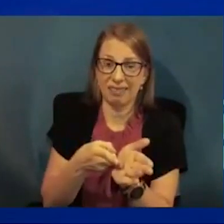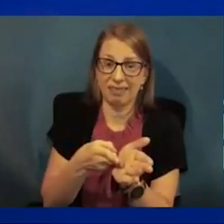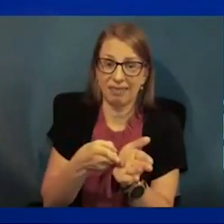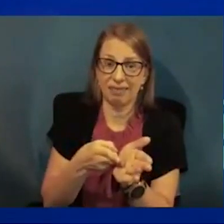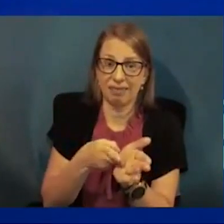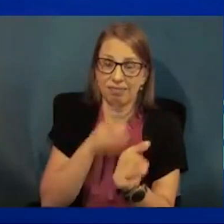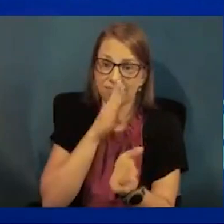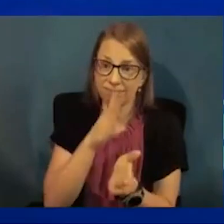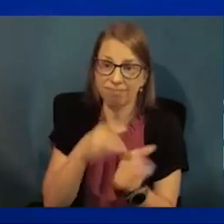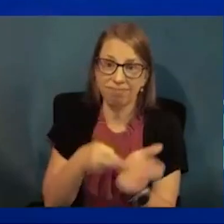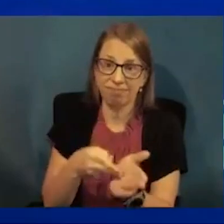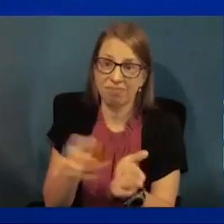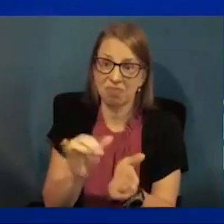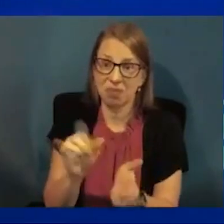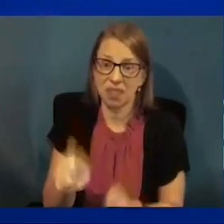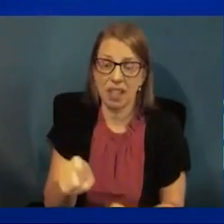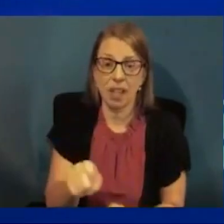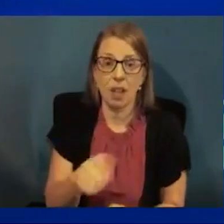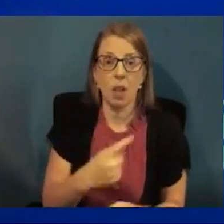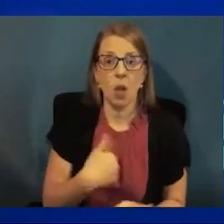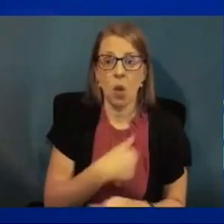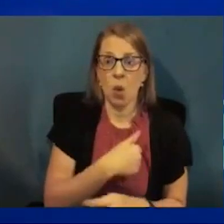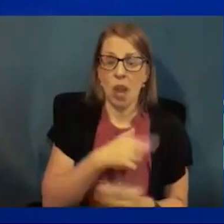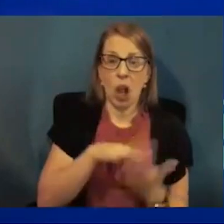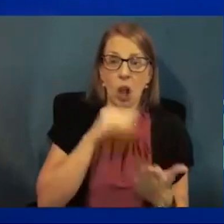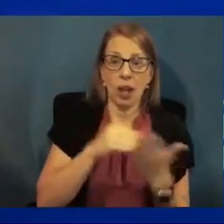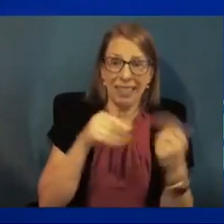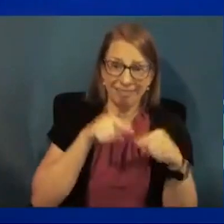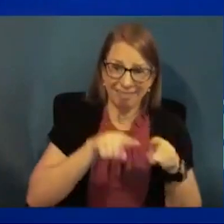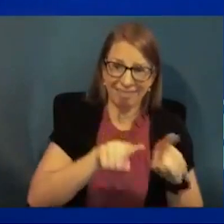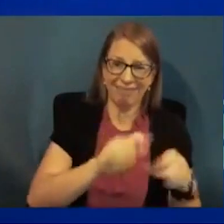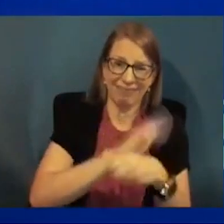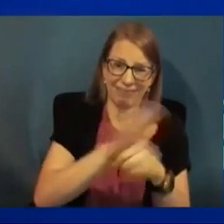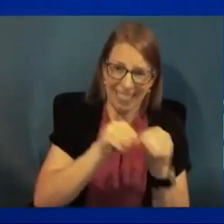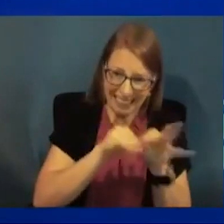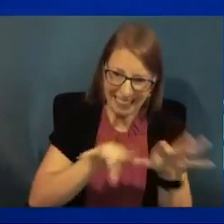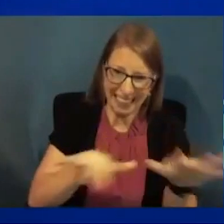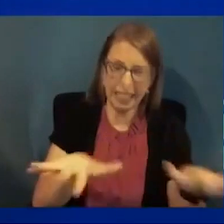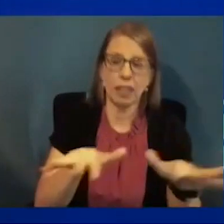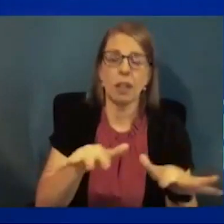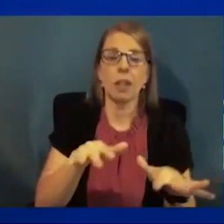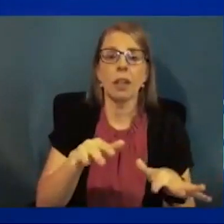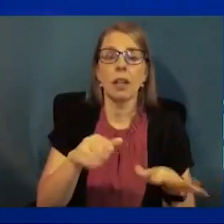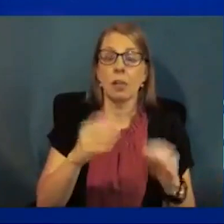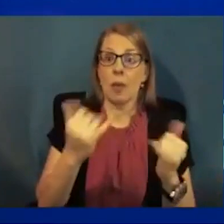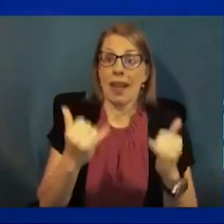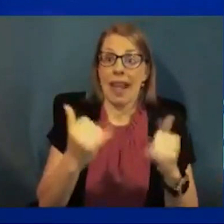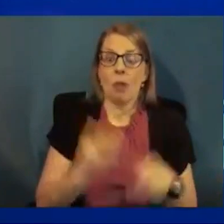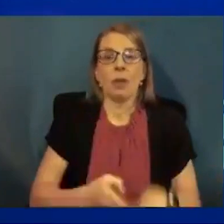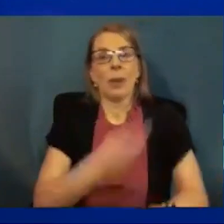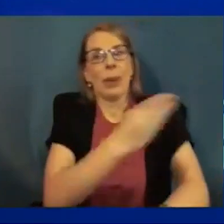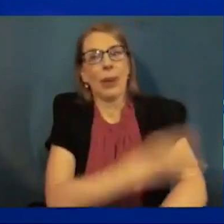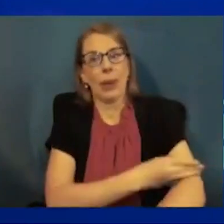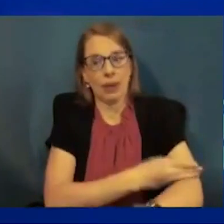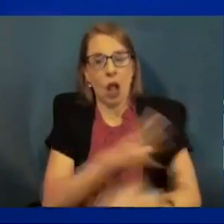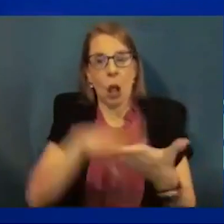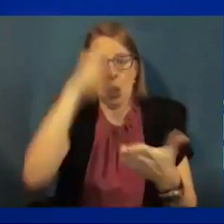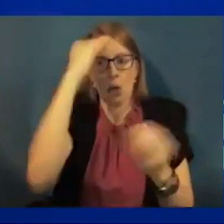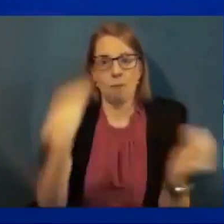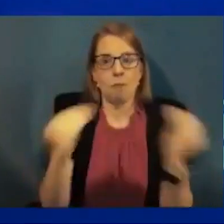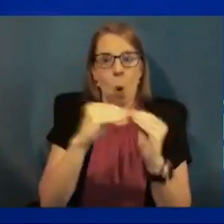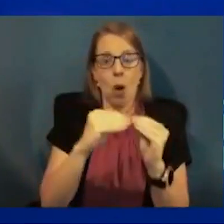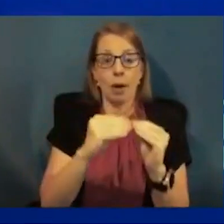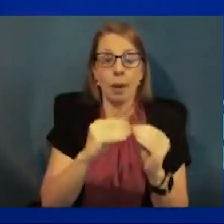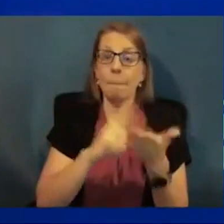you before, we're building the airplane while we fly it, and we got a lot better plane now than we had when we started this crisis. I'm not telling you that it's perfect. I'm not telling you that